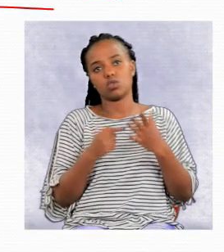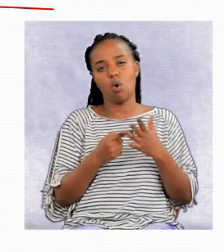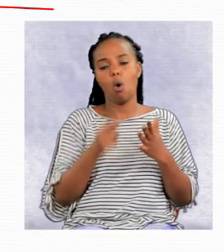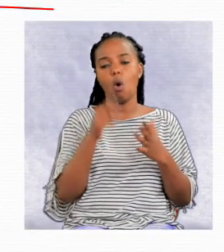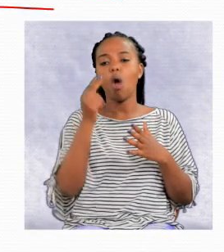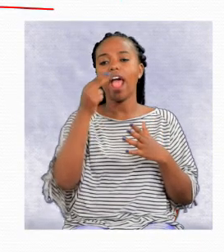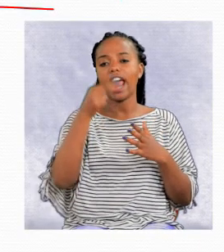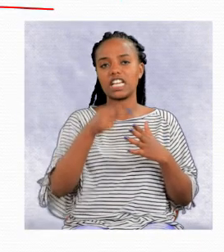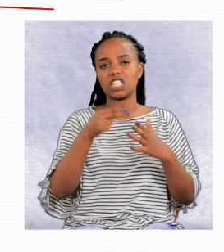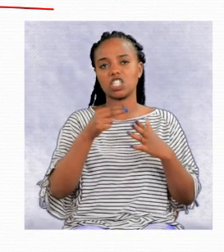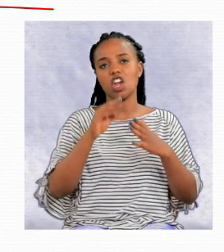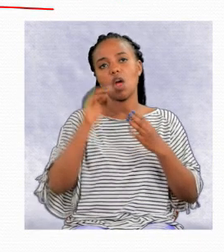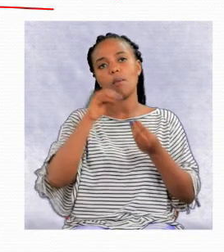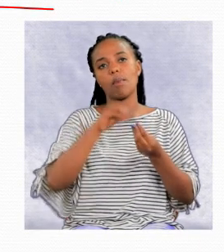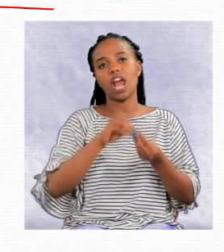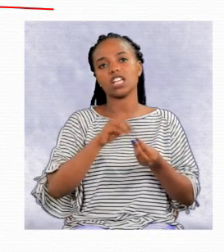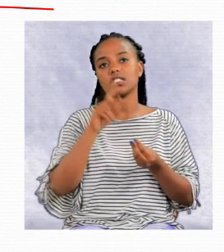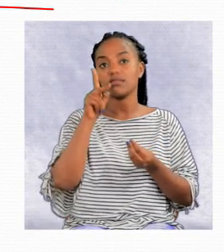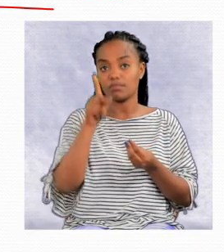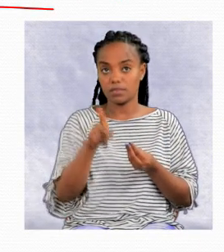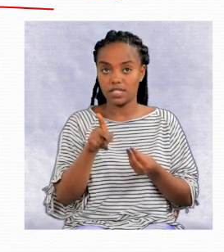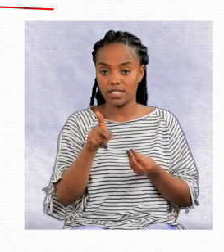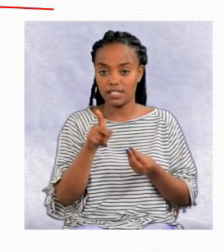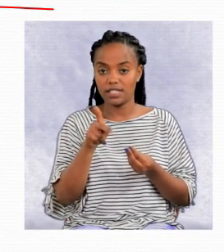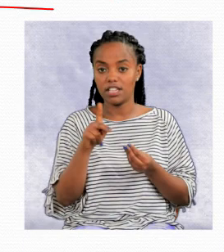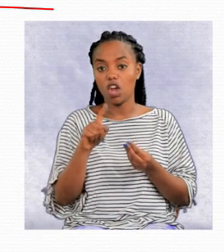H plus P,